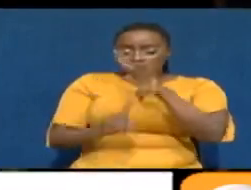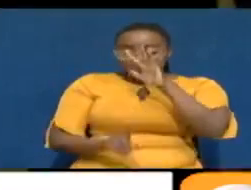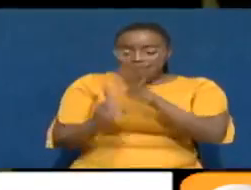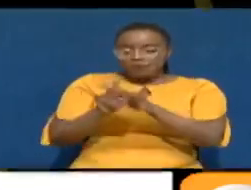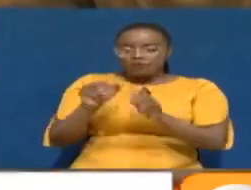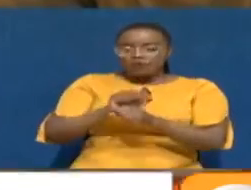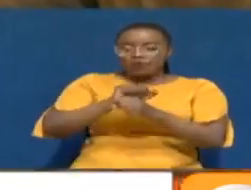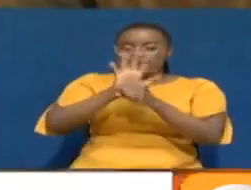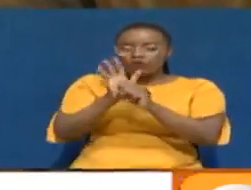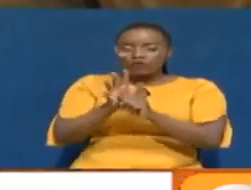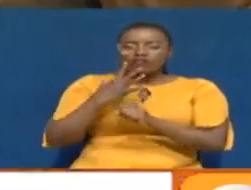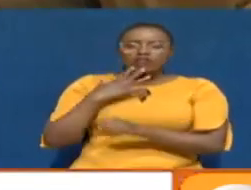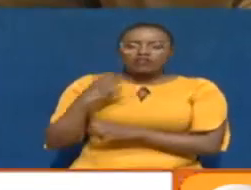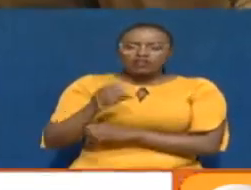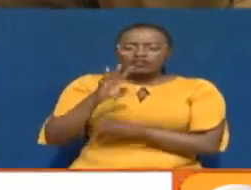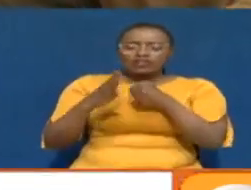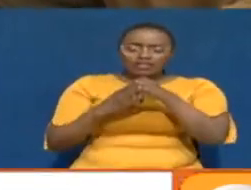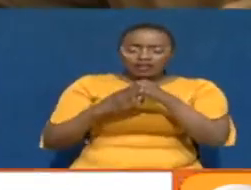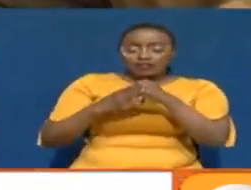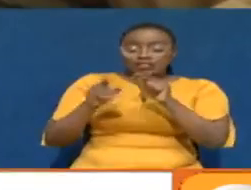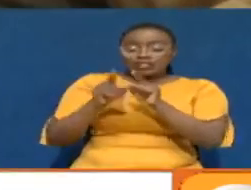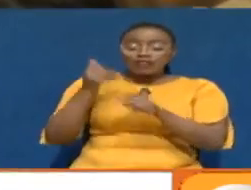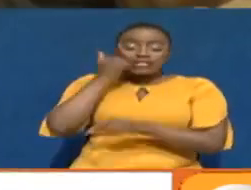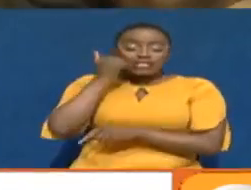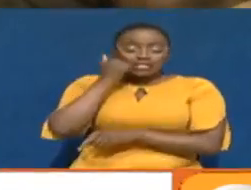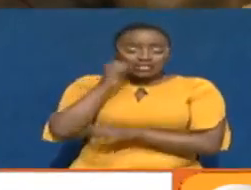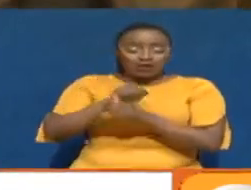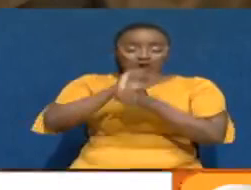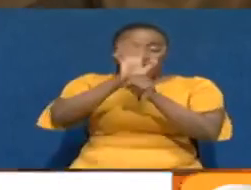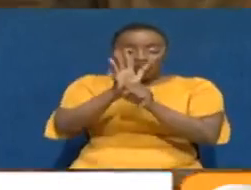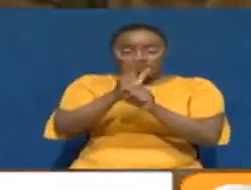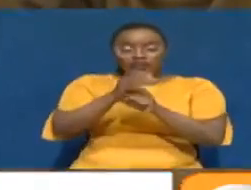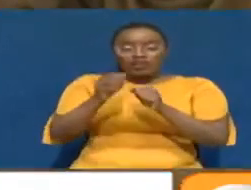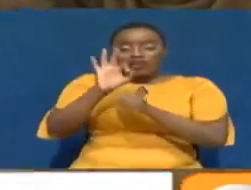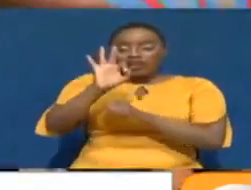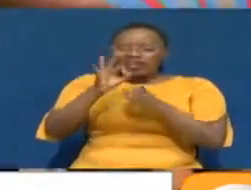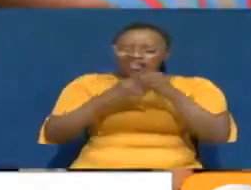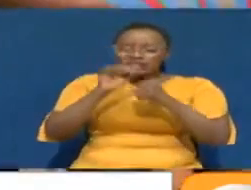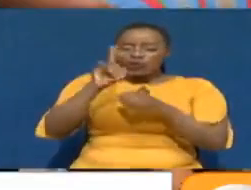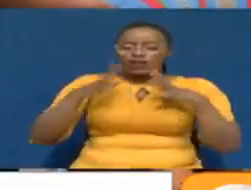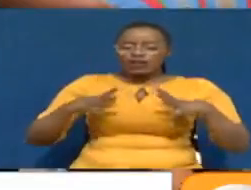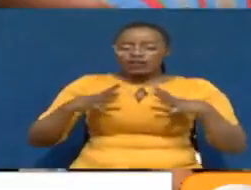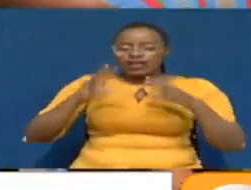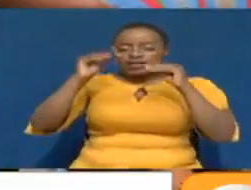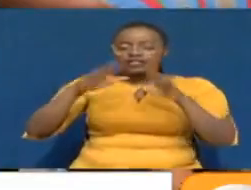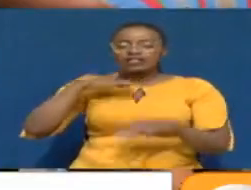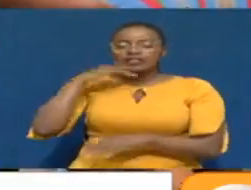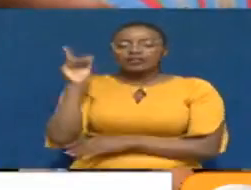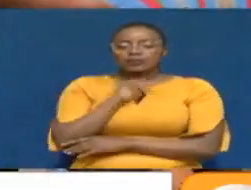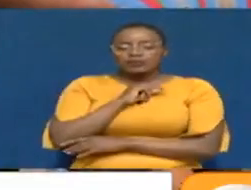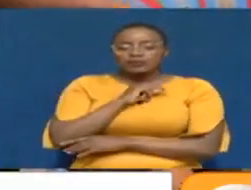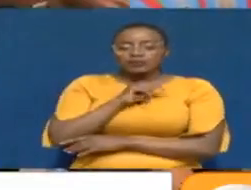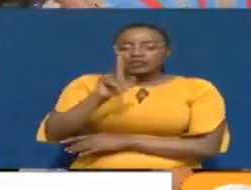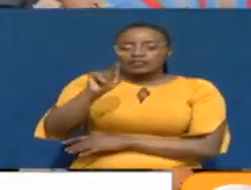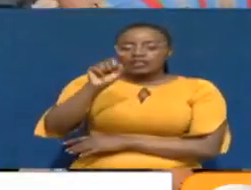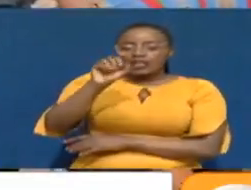pandemic, 549 teachers in Kenya have contracted COVID-19, with 81 fatalities recorded.